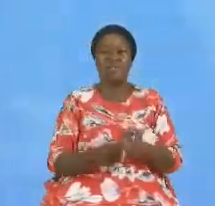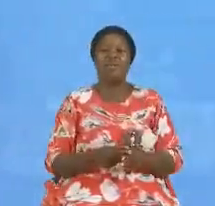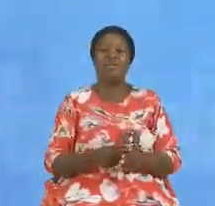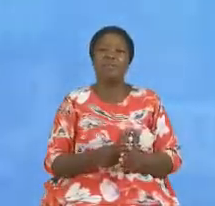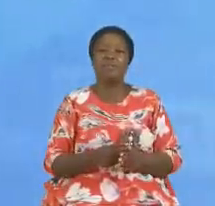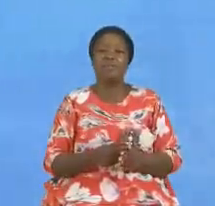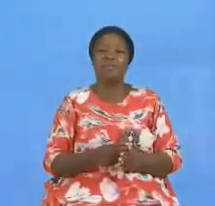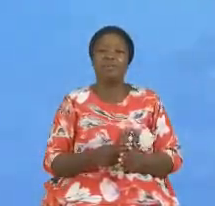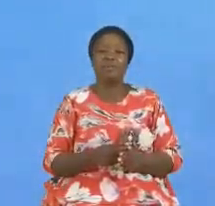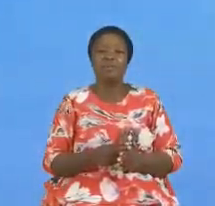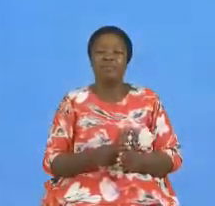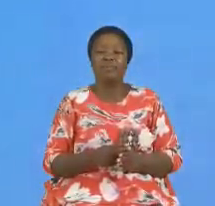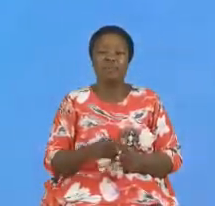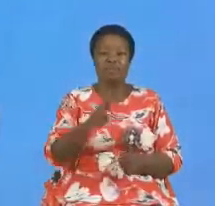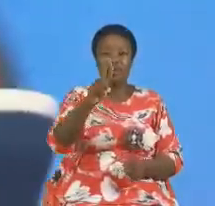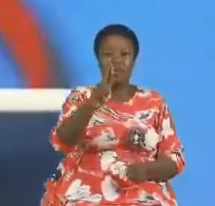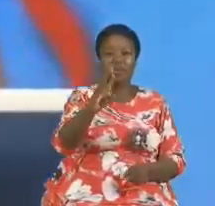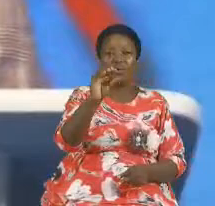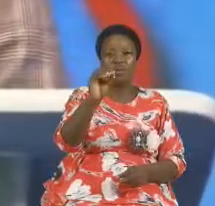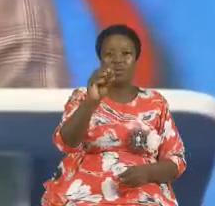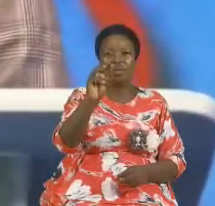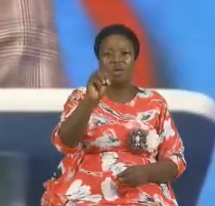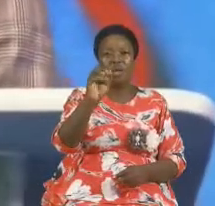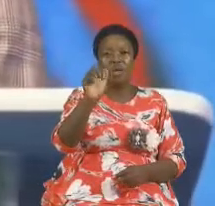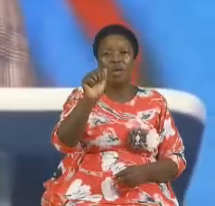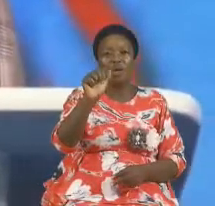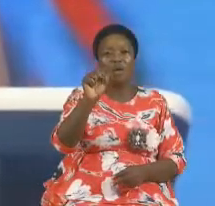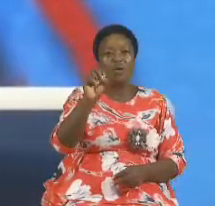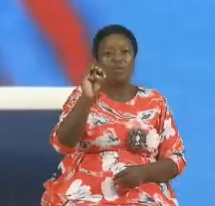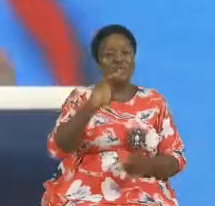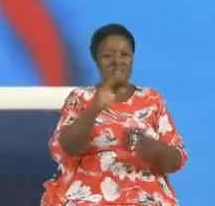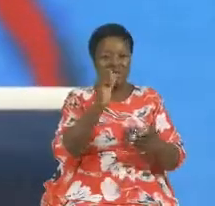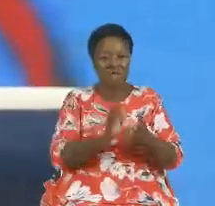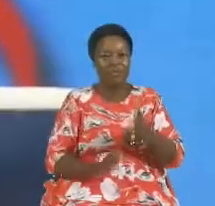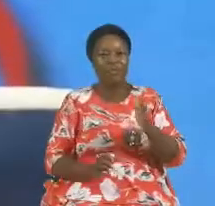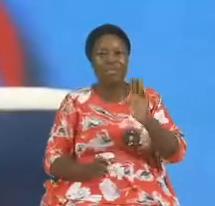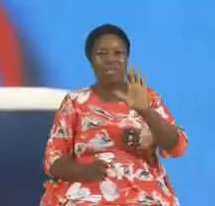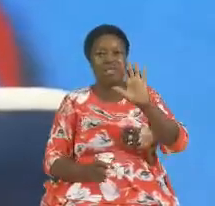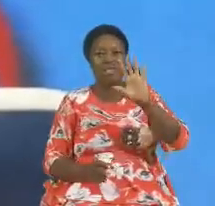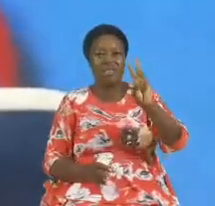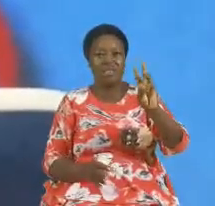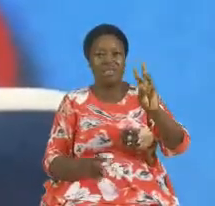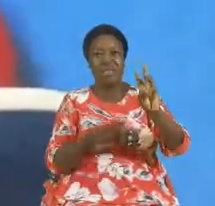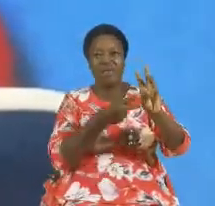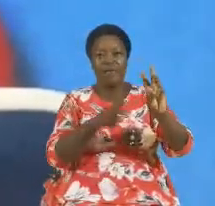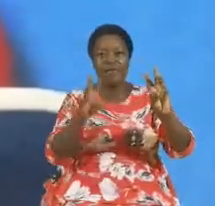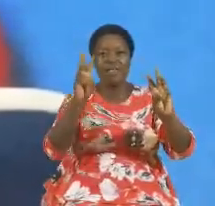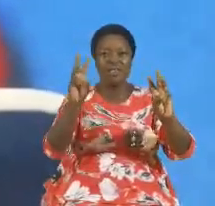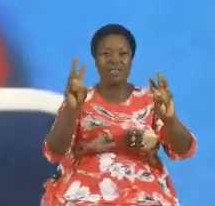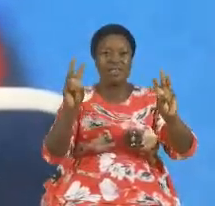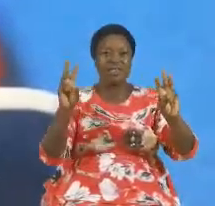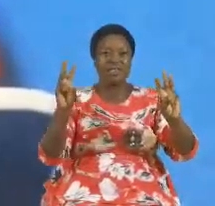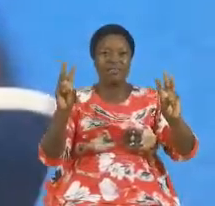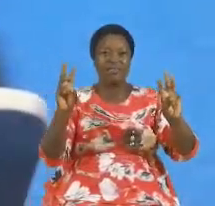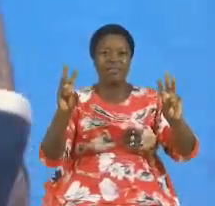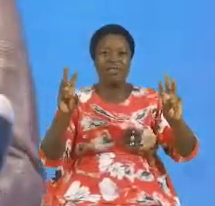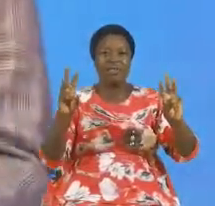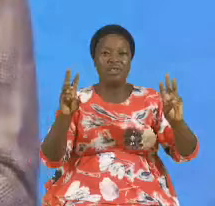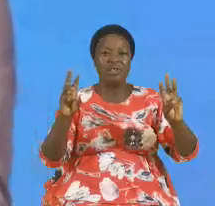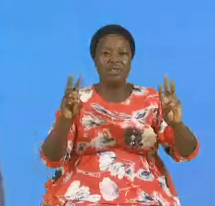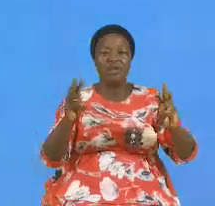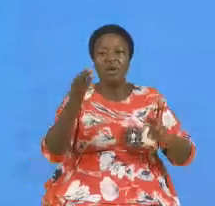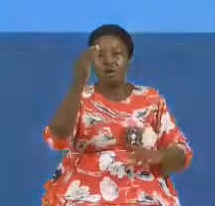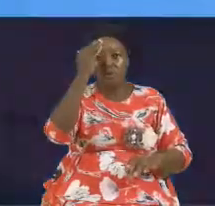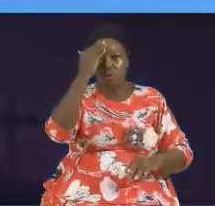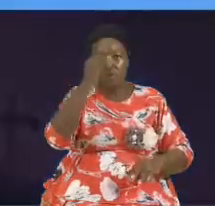box you up again in Jesus' name. Romans chapter 6, I'm reading from verse